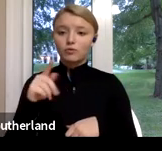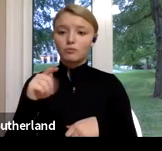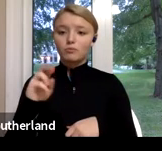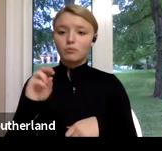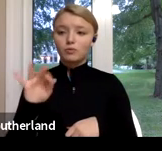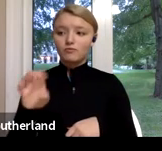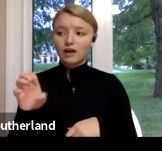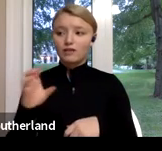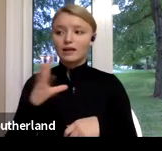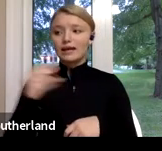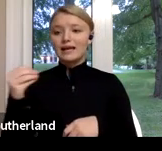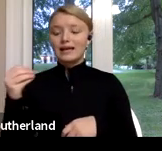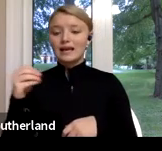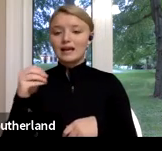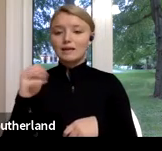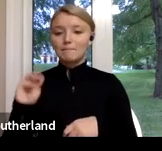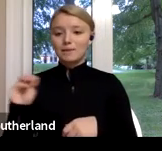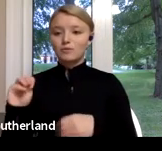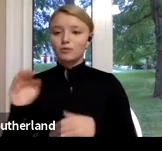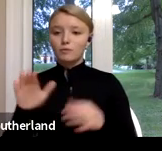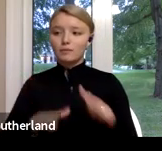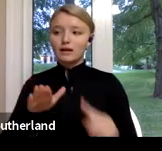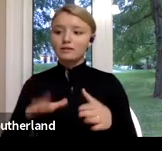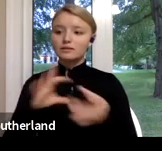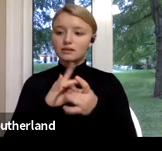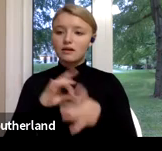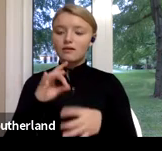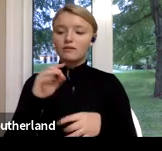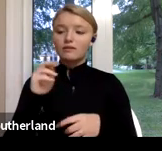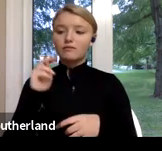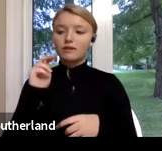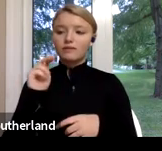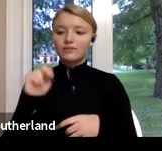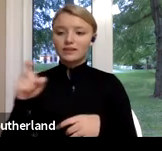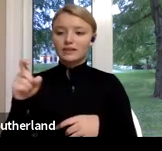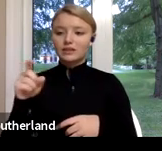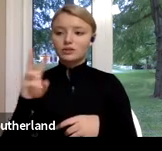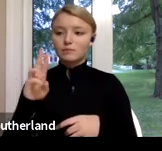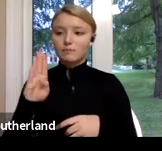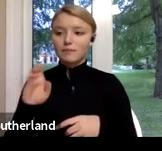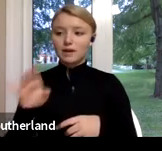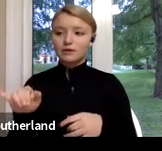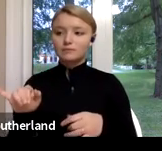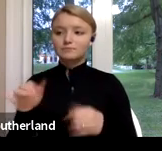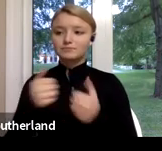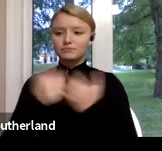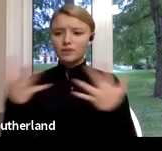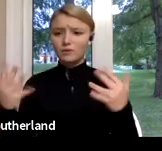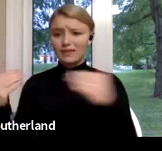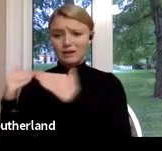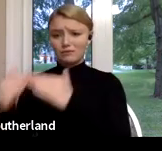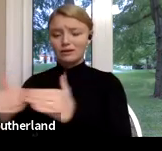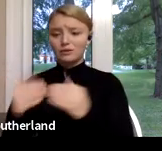mineral balance of the Ningxia Wolfberry is without equal in the plant